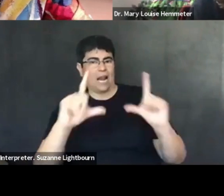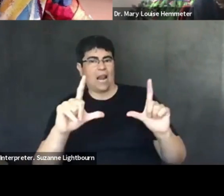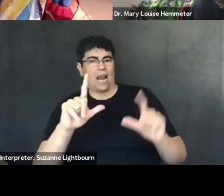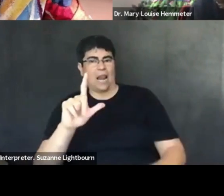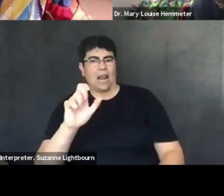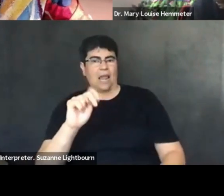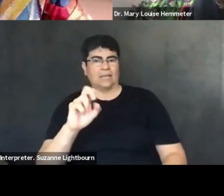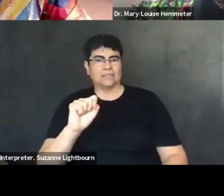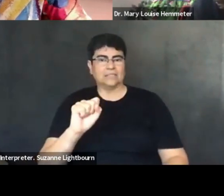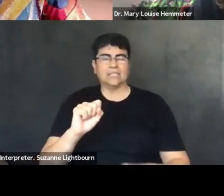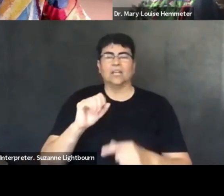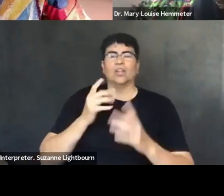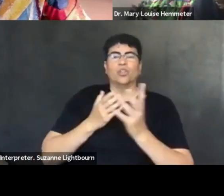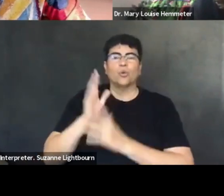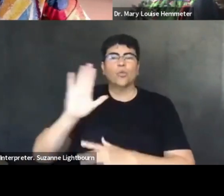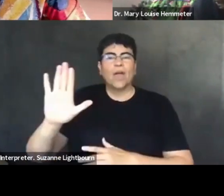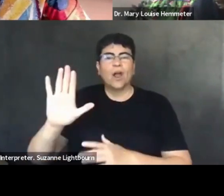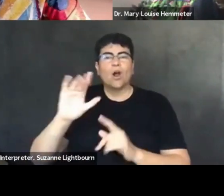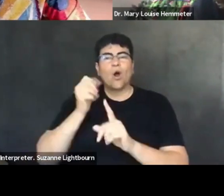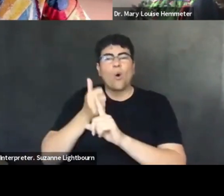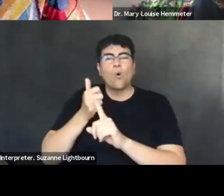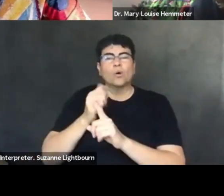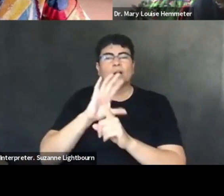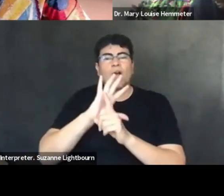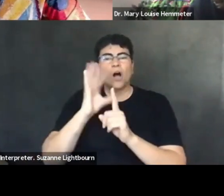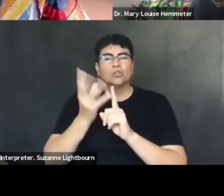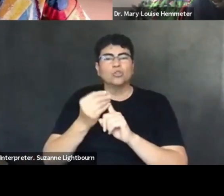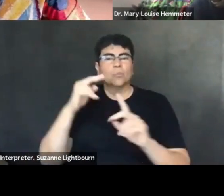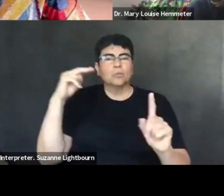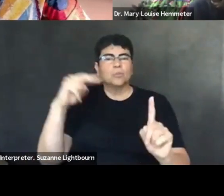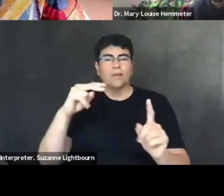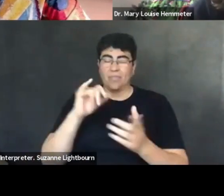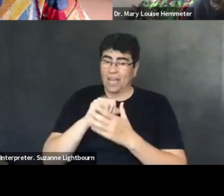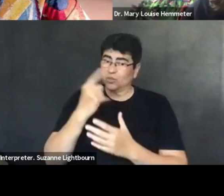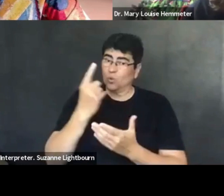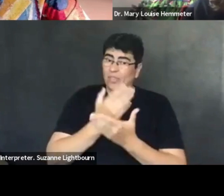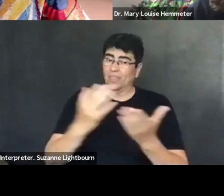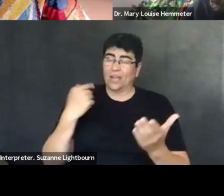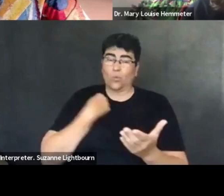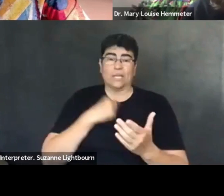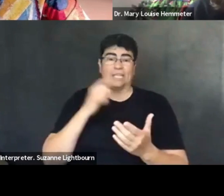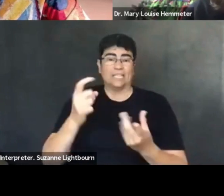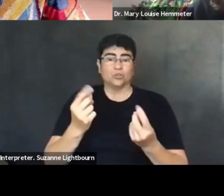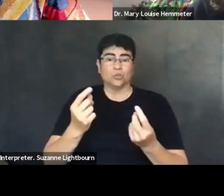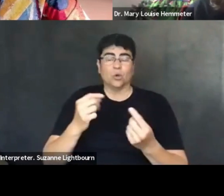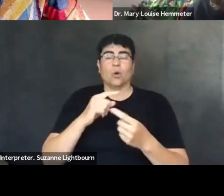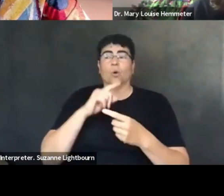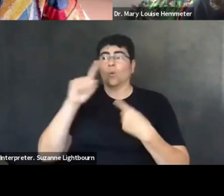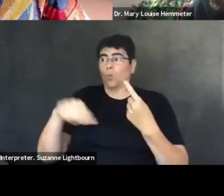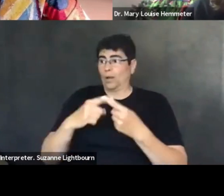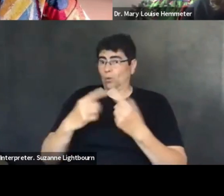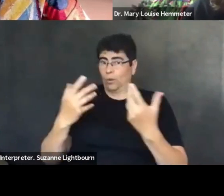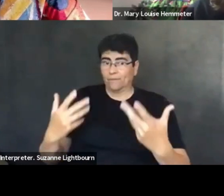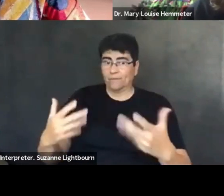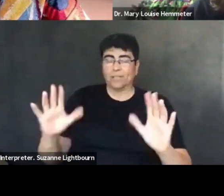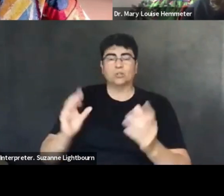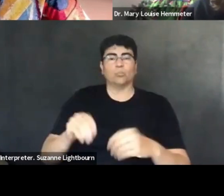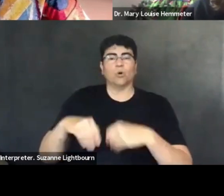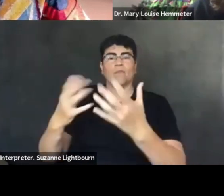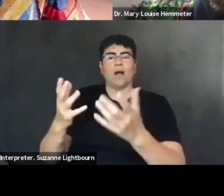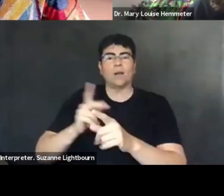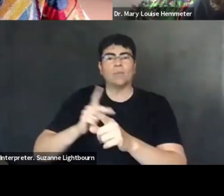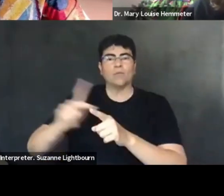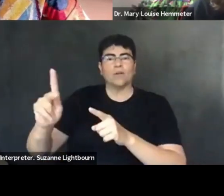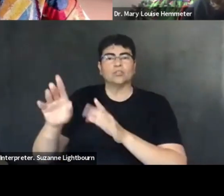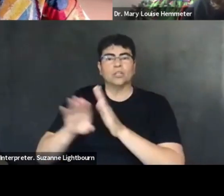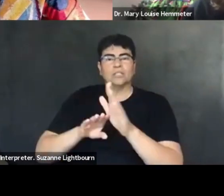and through their own cultural perspective. So I think that's one of the things we need to do. And then once we provide the professional development